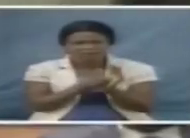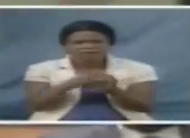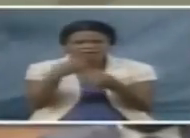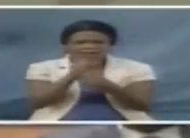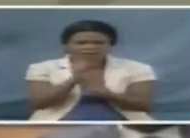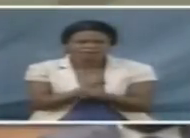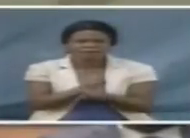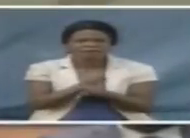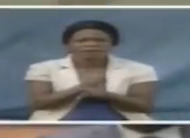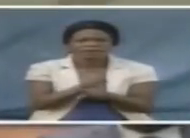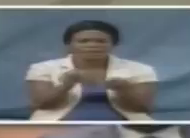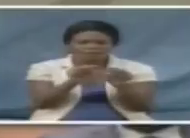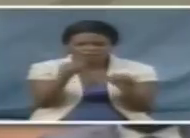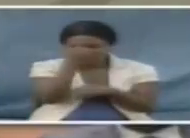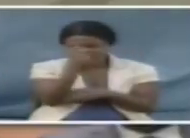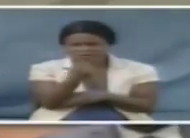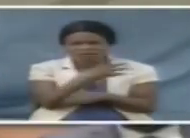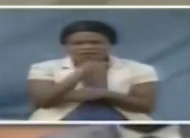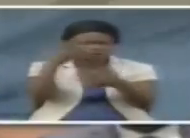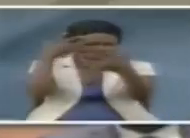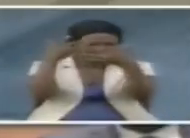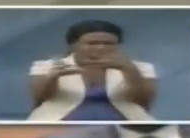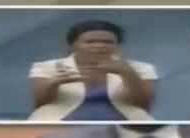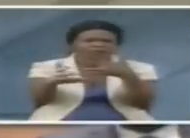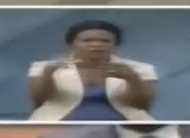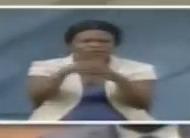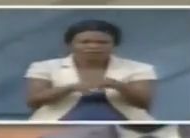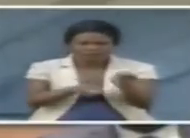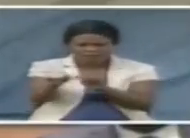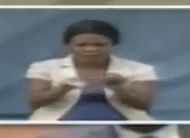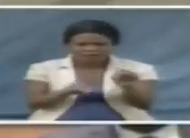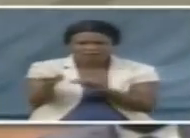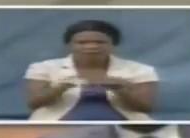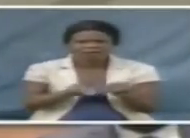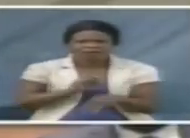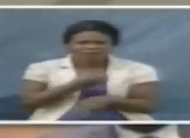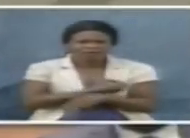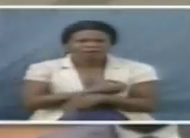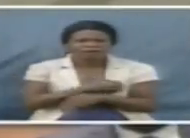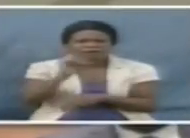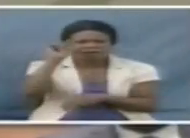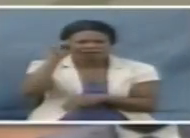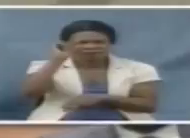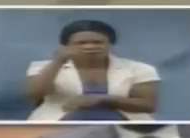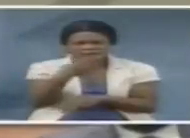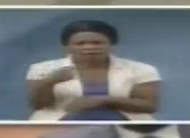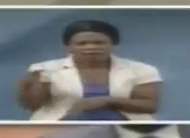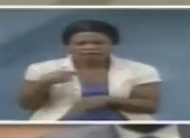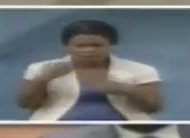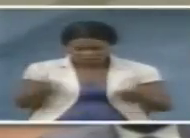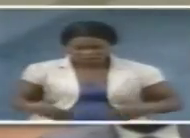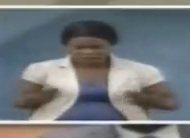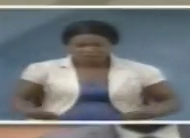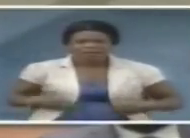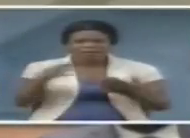project. This is intended to foster mutual accountability and transparency in the